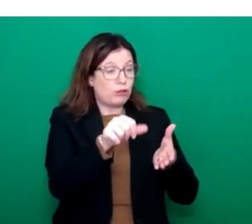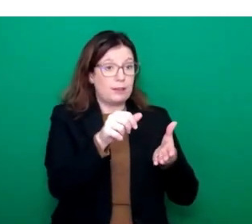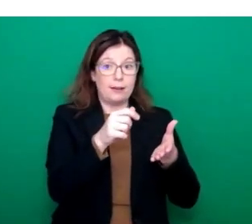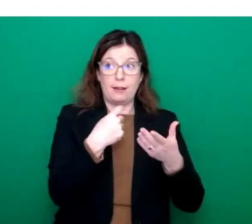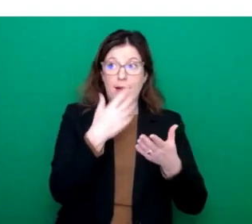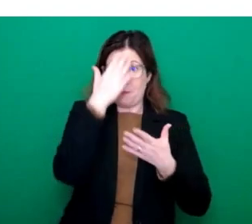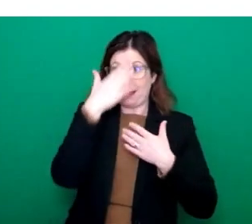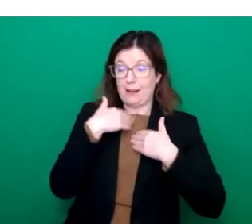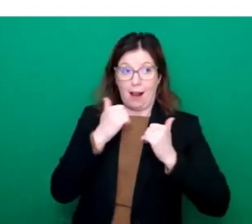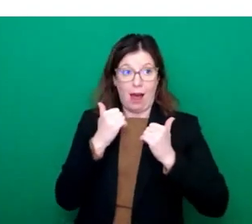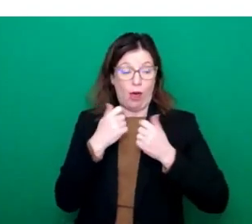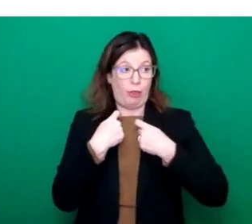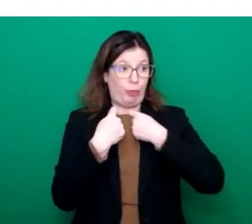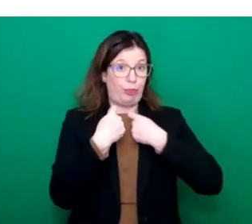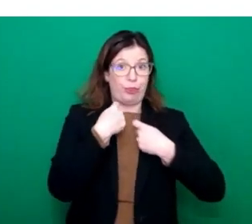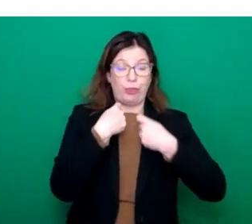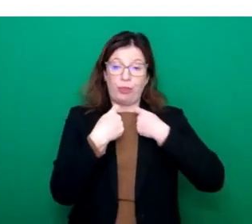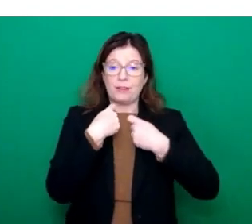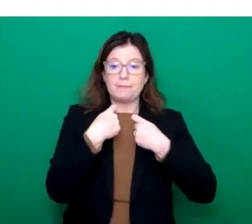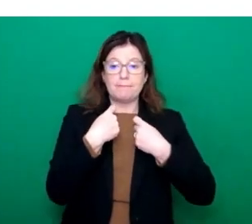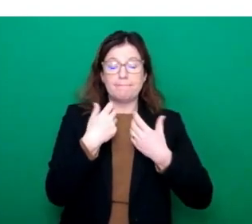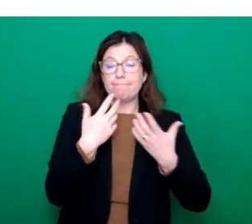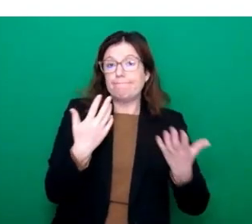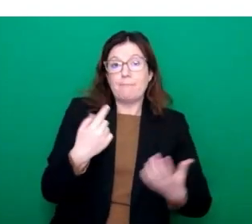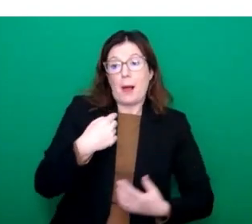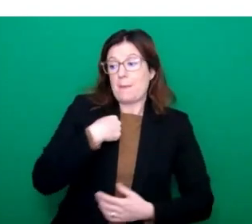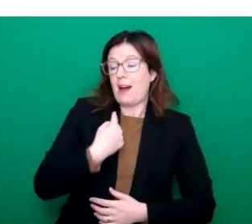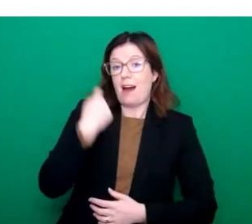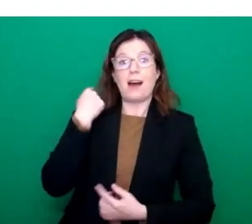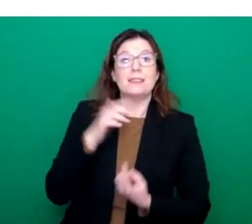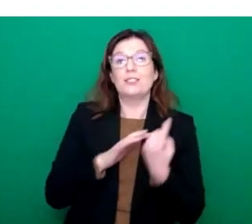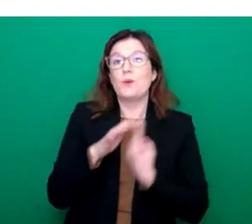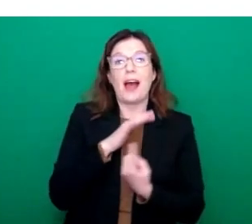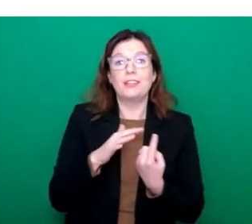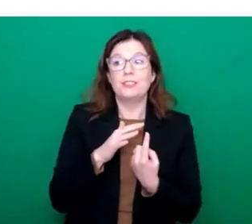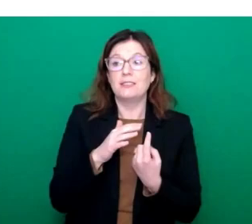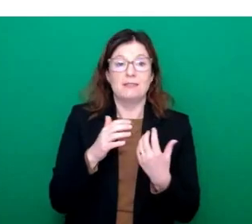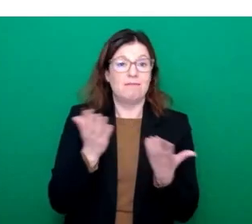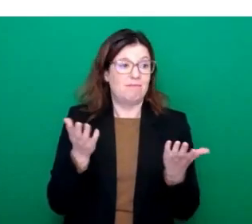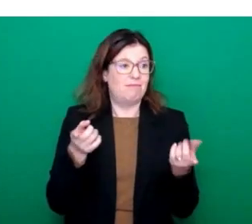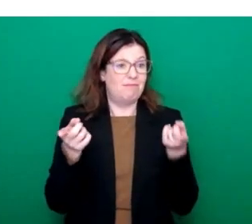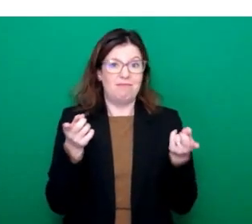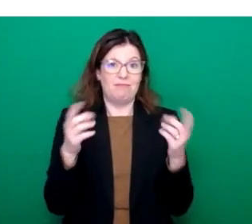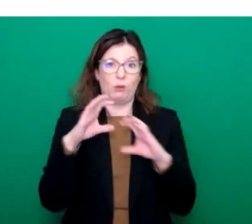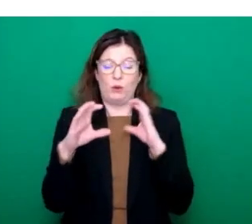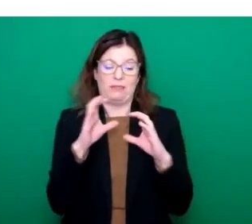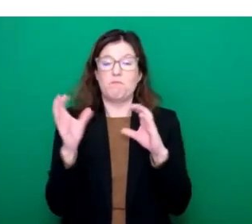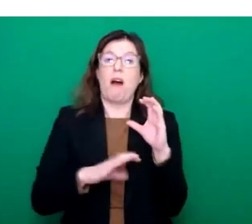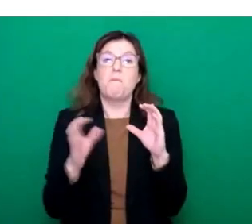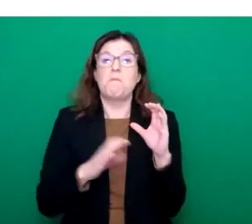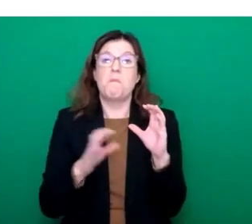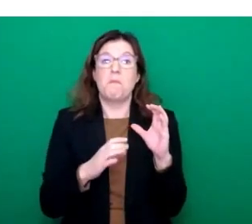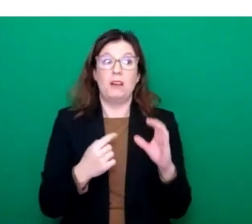same time, which, as I say, in my case, it was very divided, and that caused me a lot